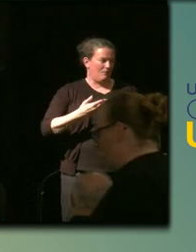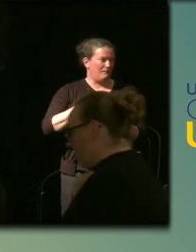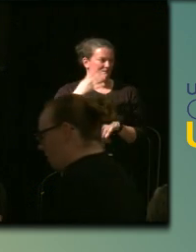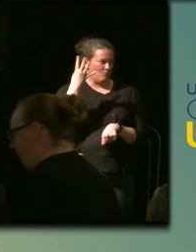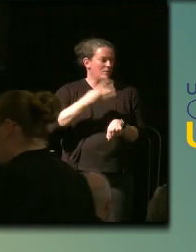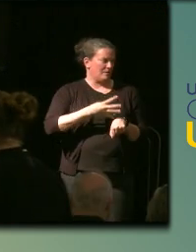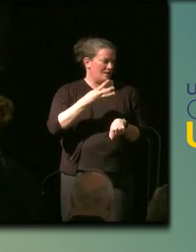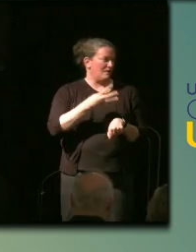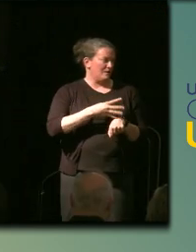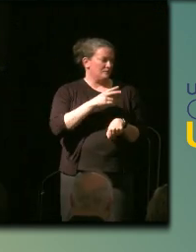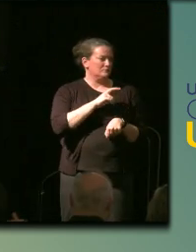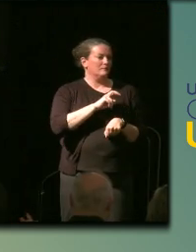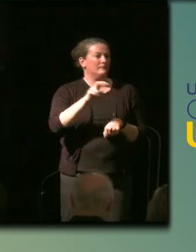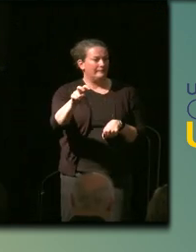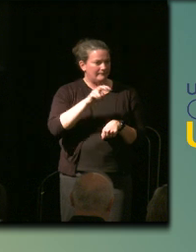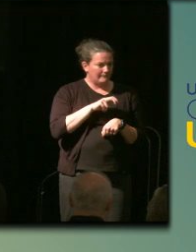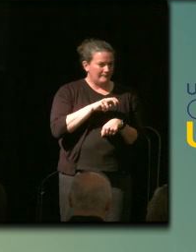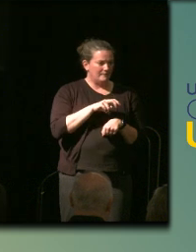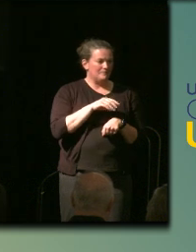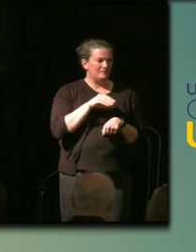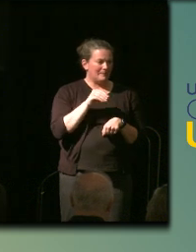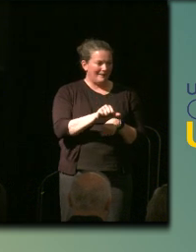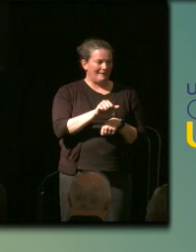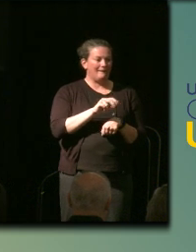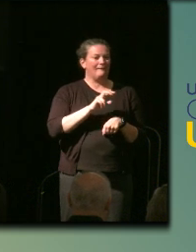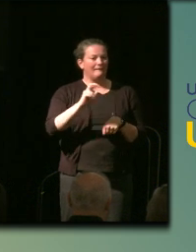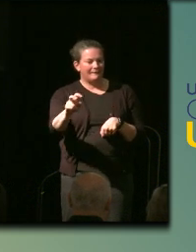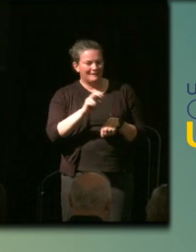and Eric's going to pay for everybody to fly first class.